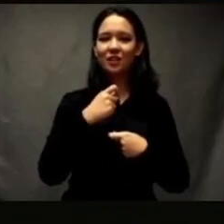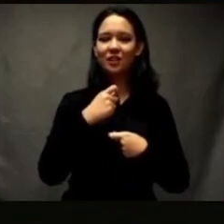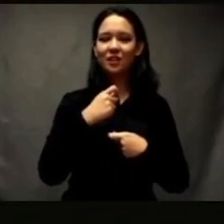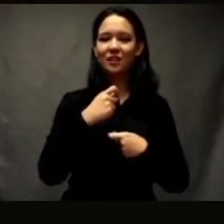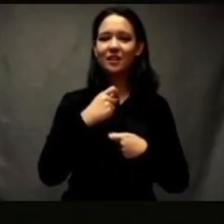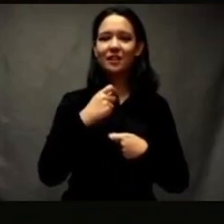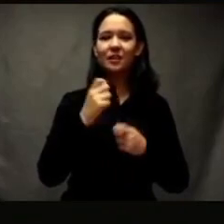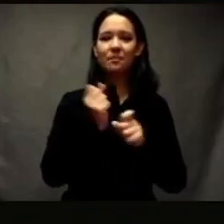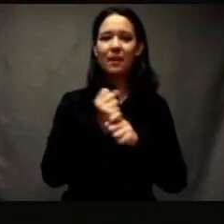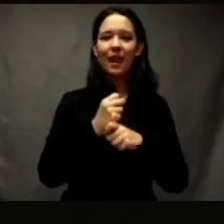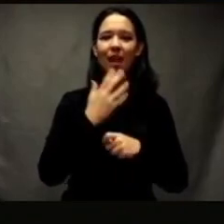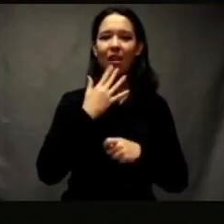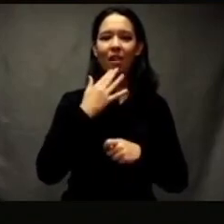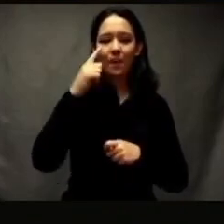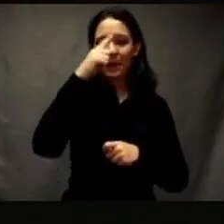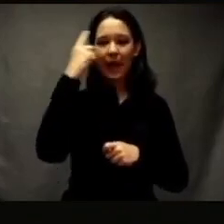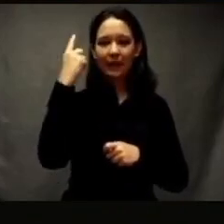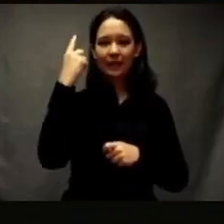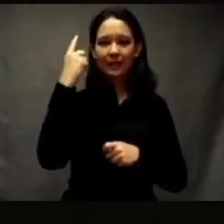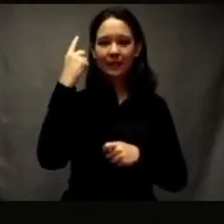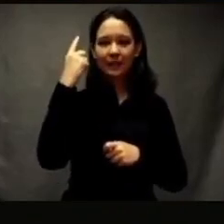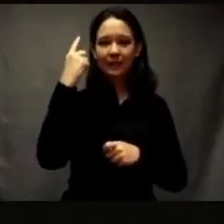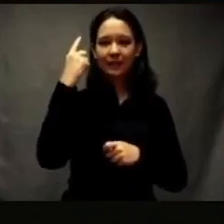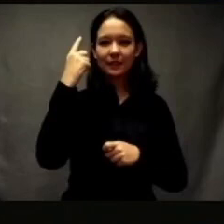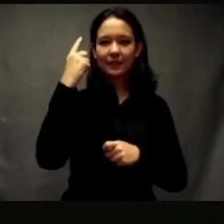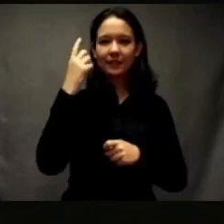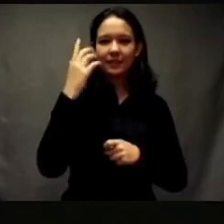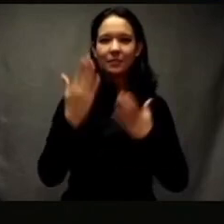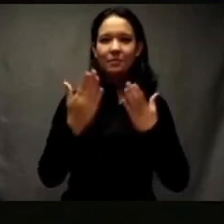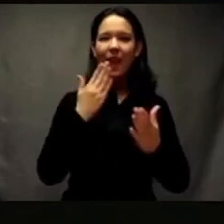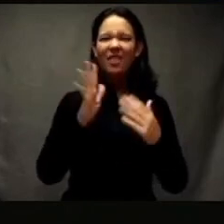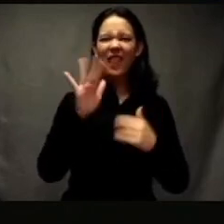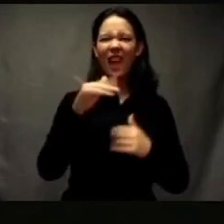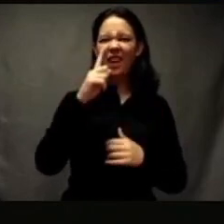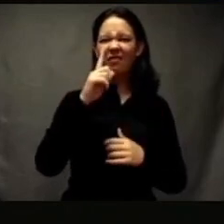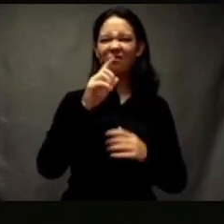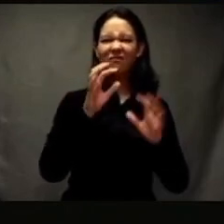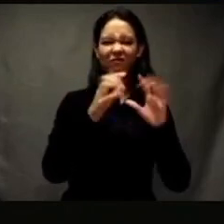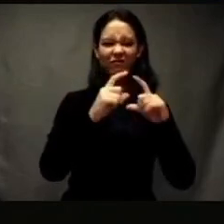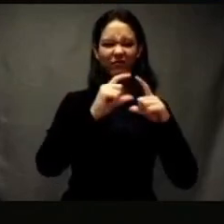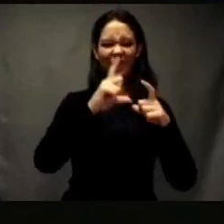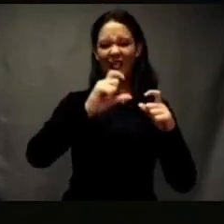and then maybe change this boring font a little. Oh,